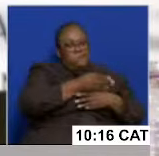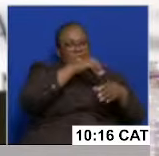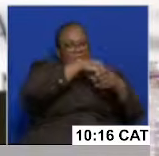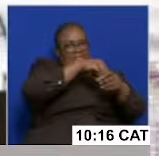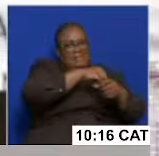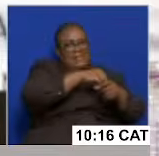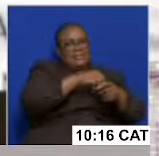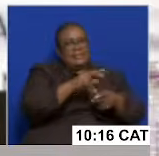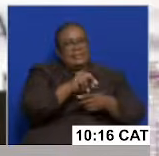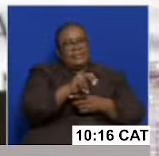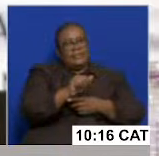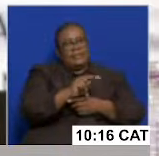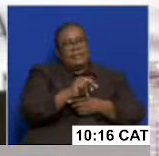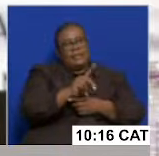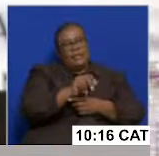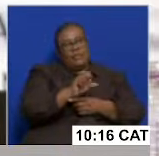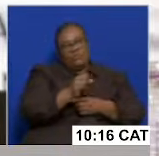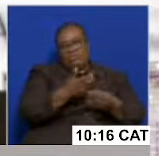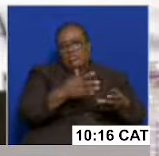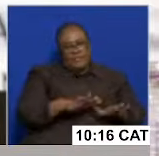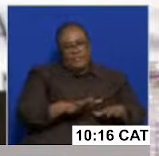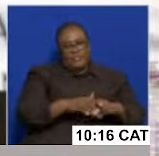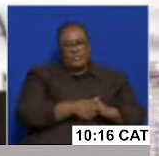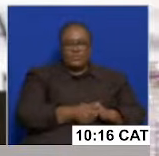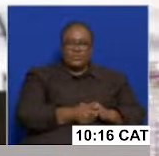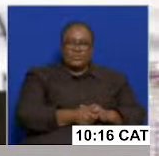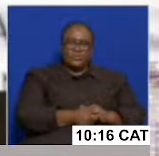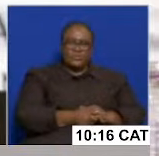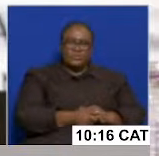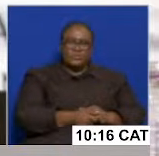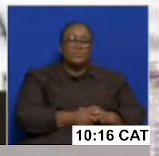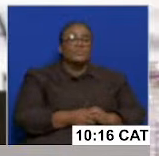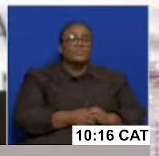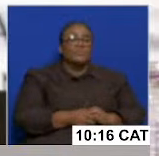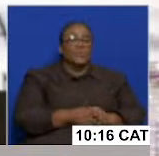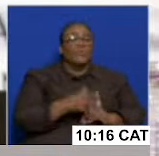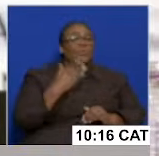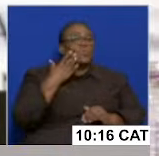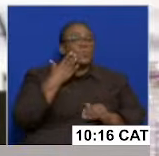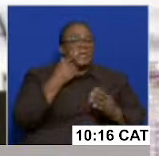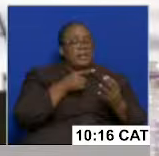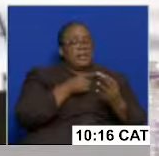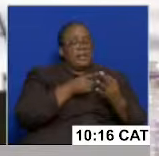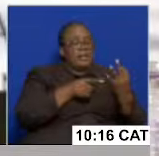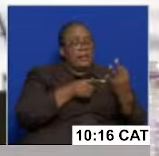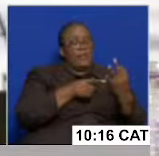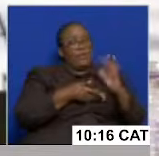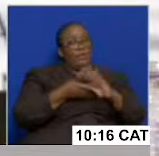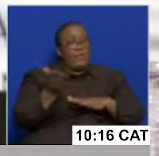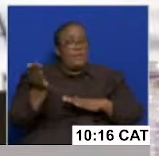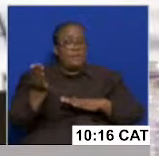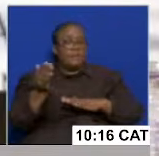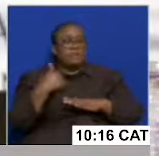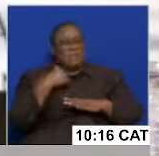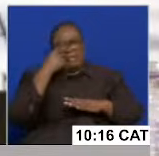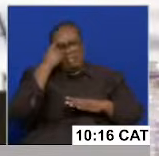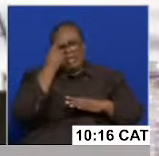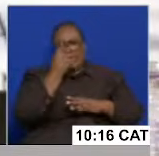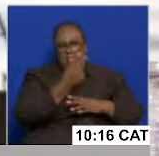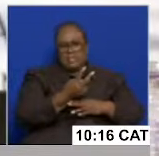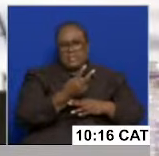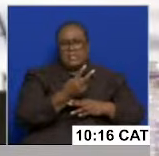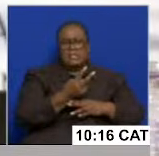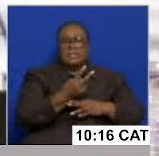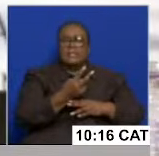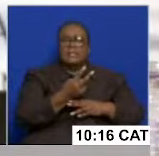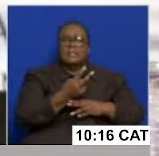the restaurant. But when they left, I think I saw those two cars. Those two cars that you They